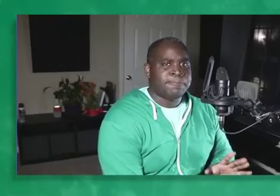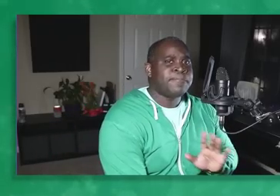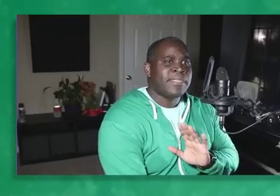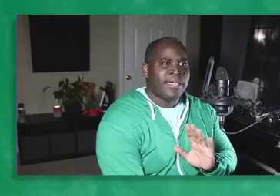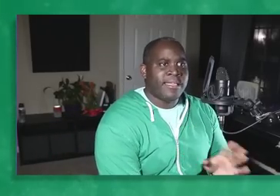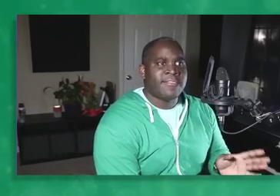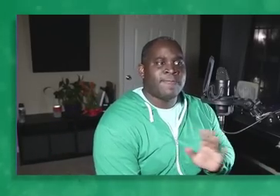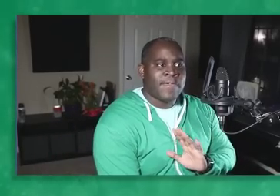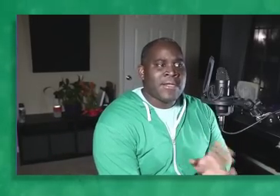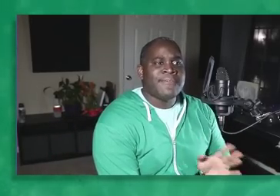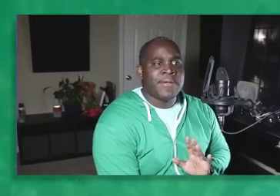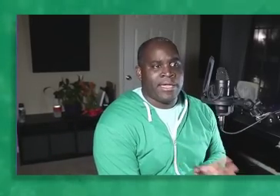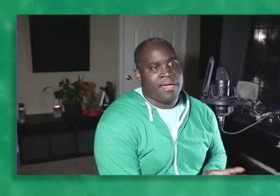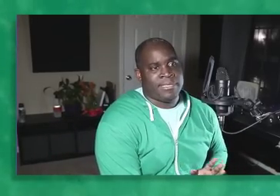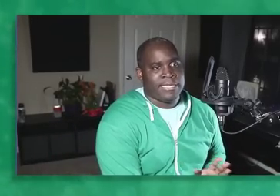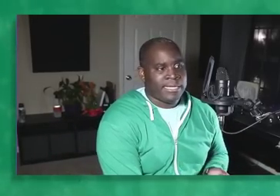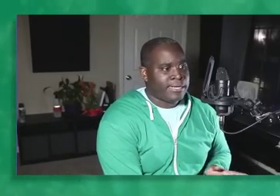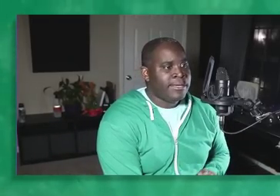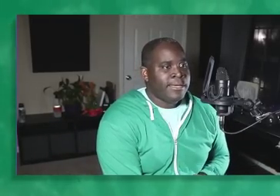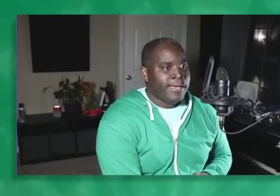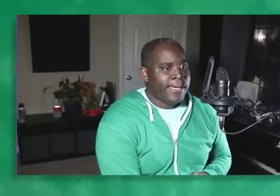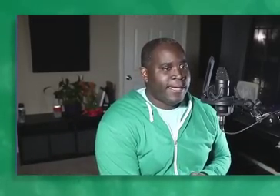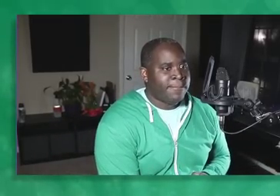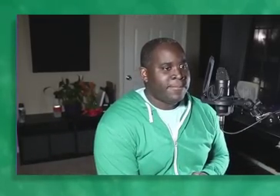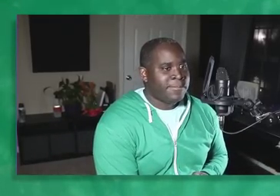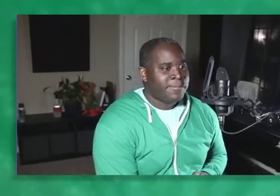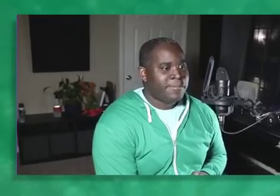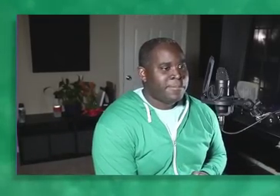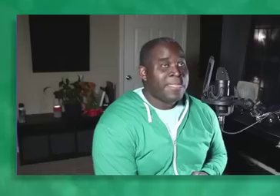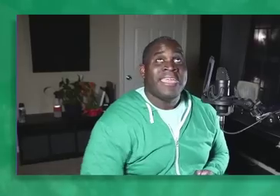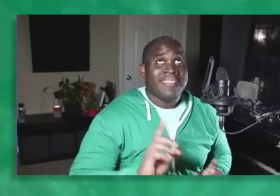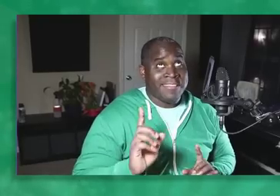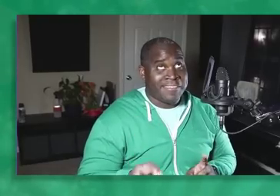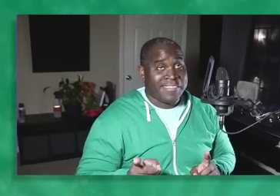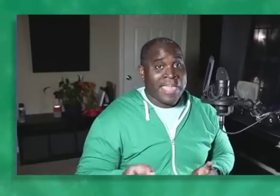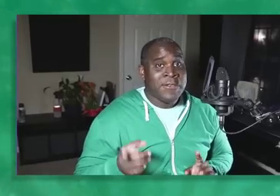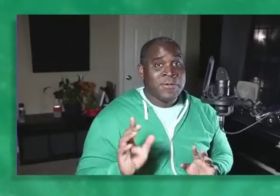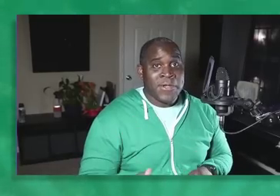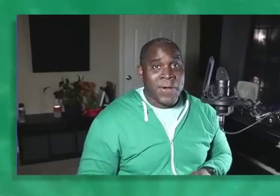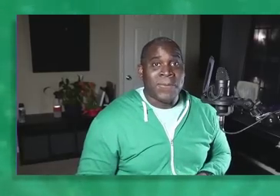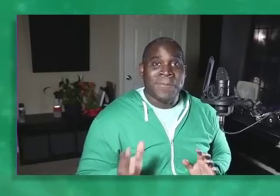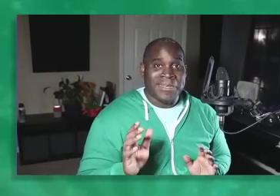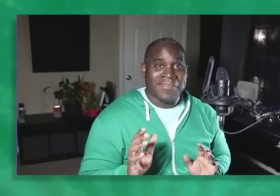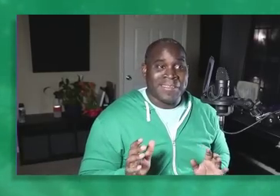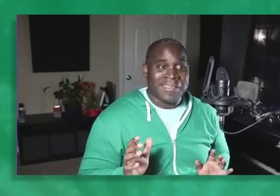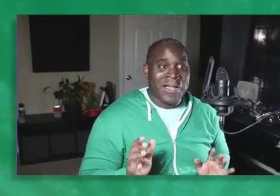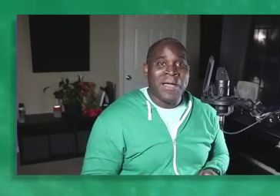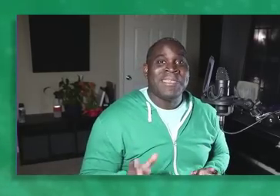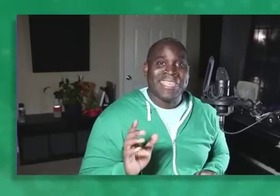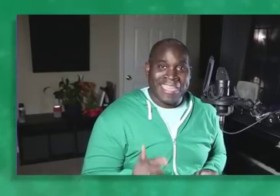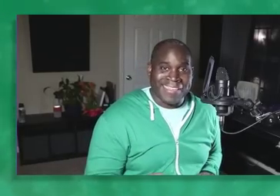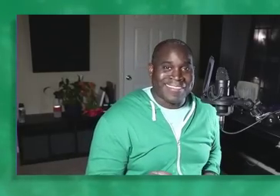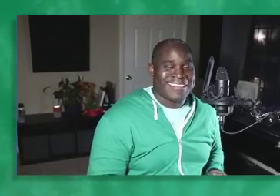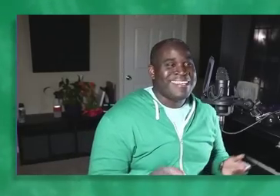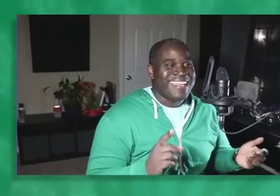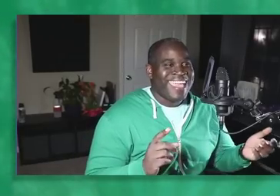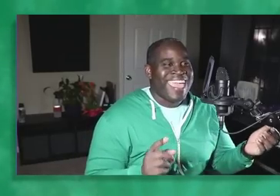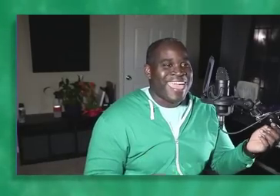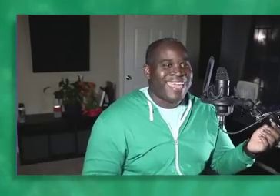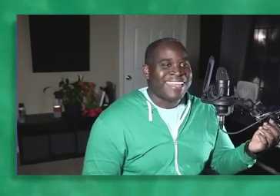with it. It's very, very commonly done. Is it standard? No. But is it common?